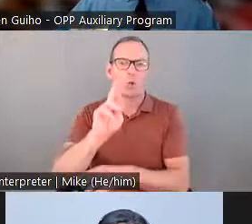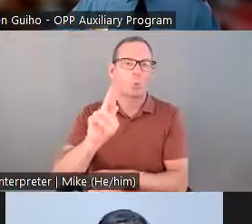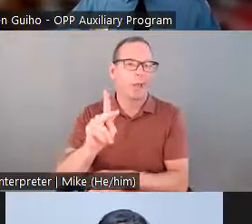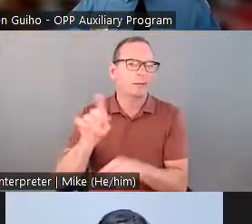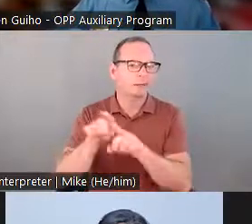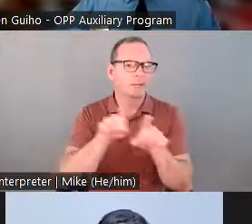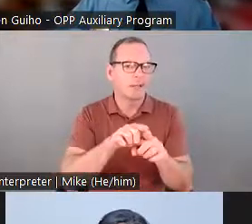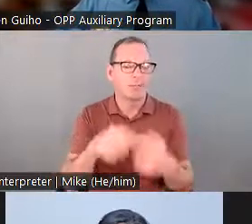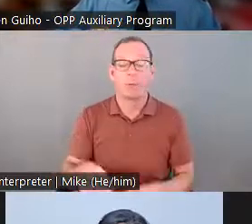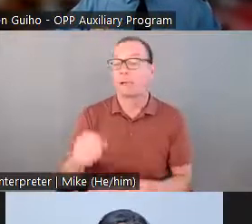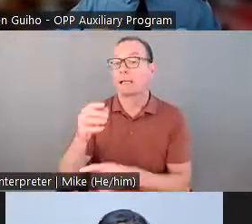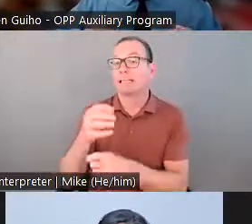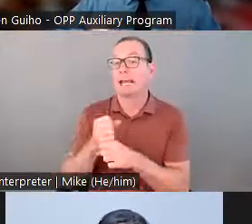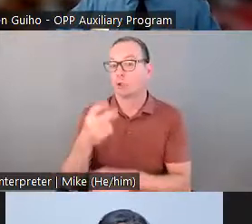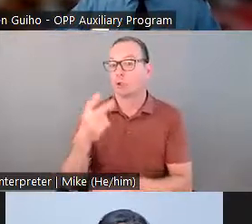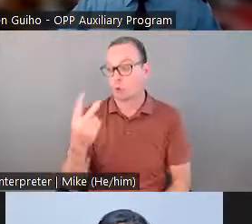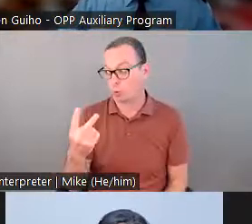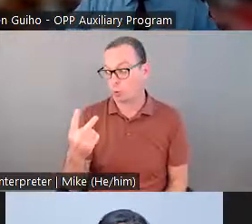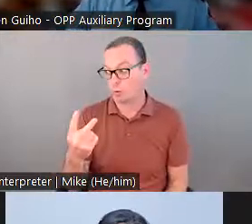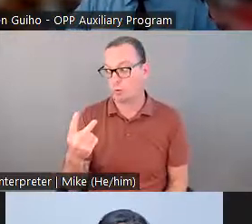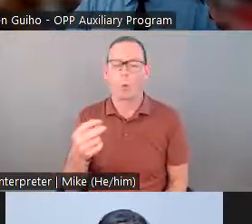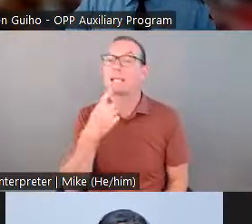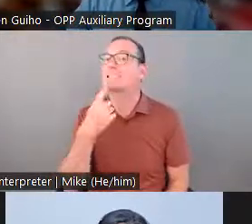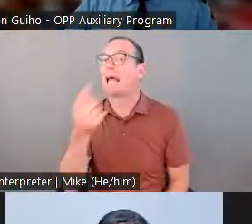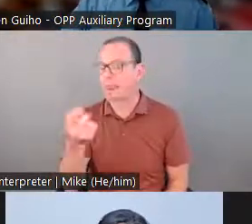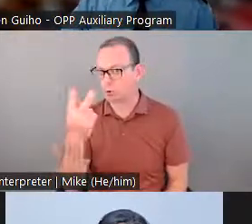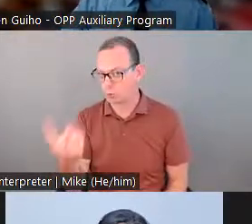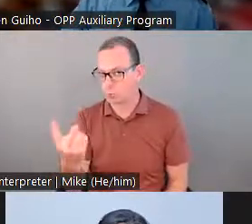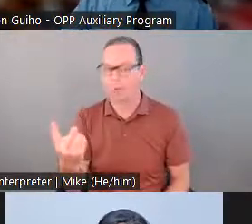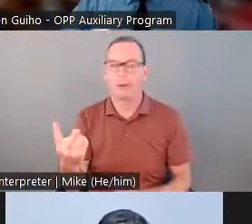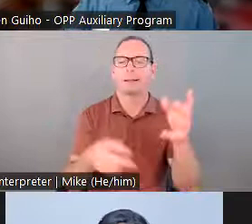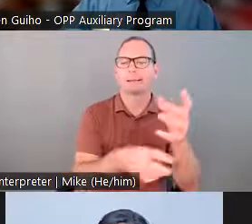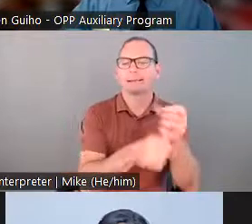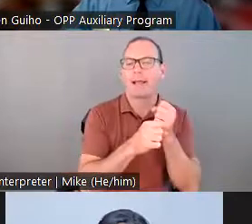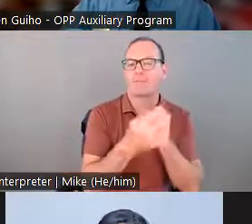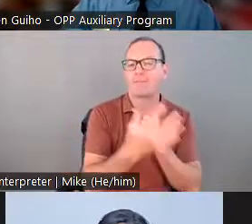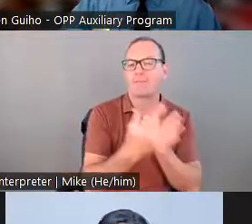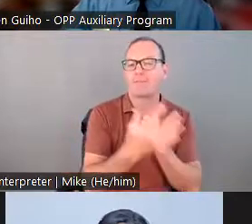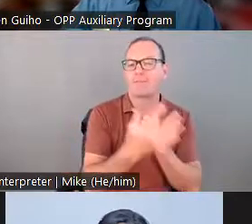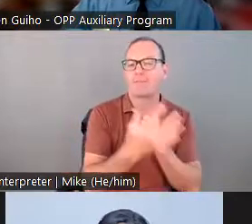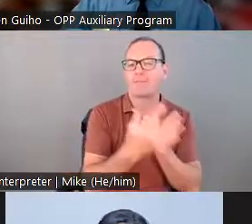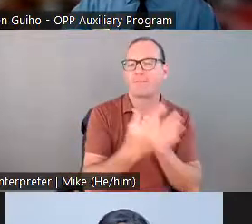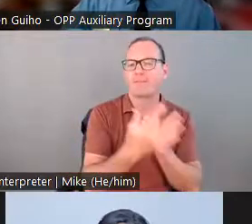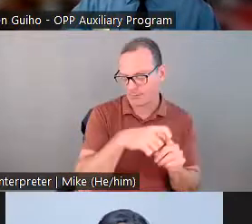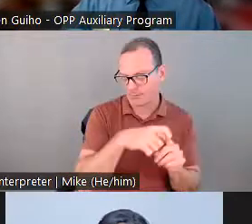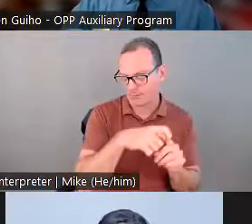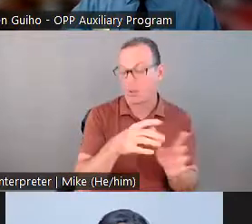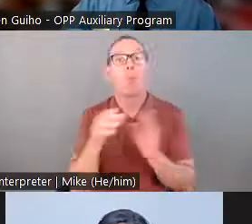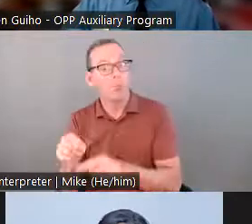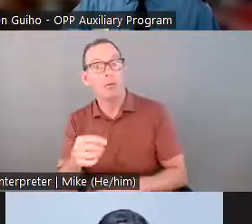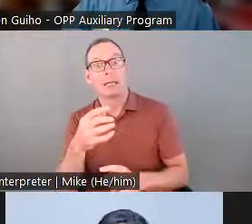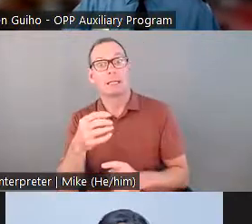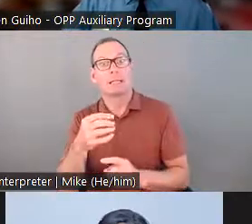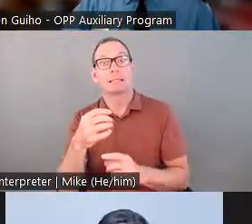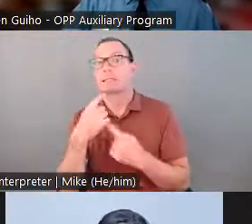the education that's propagated there is huge, right? It's something that